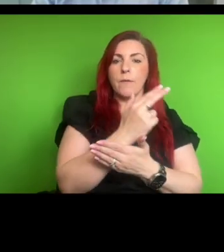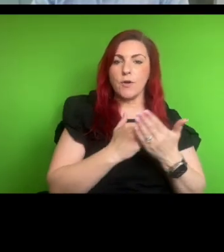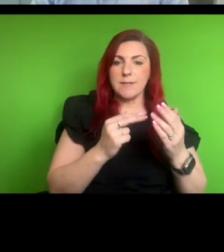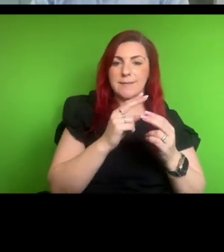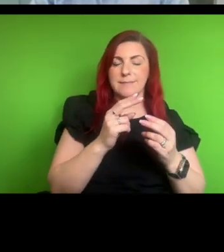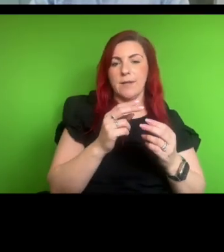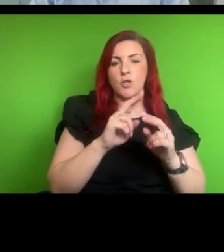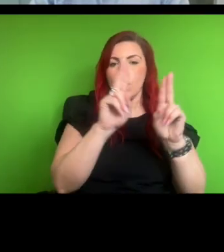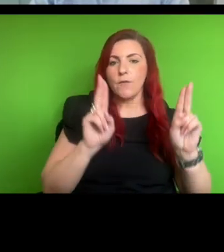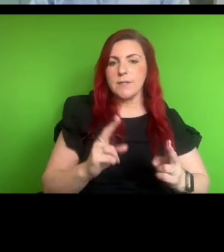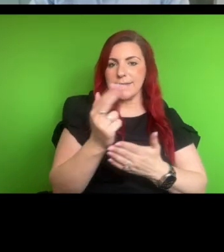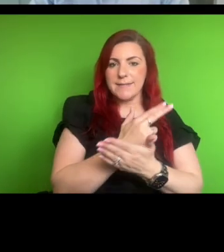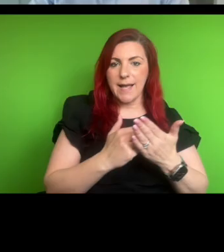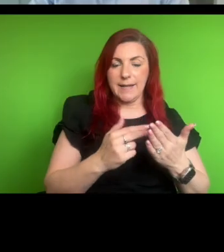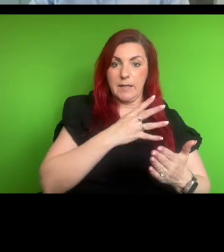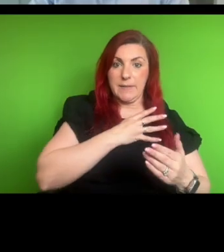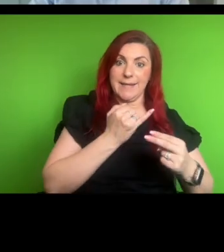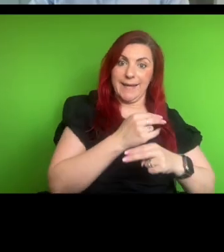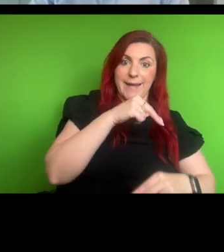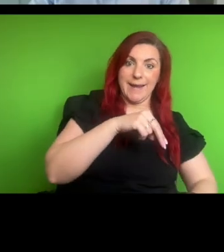NSAI. And